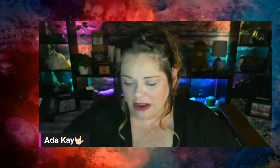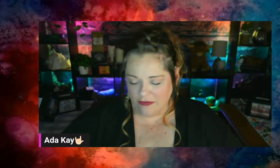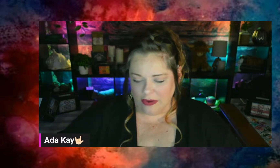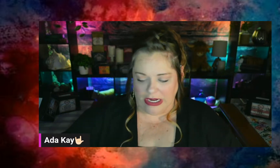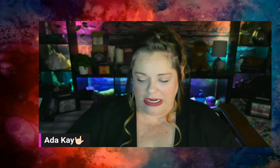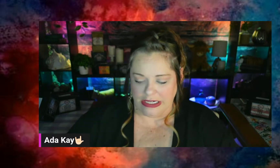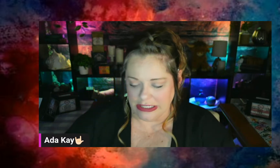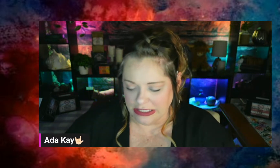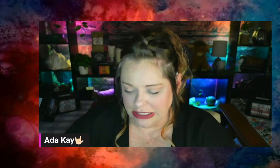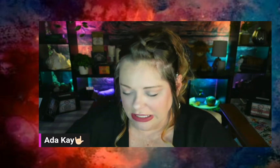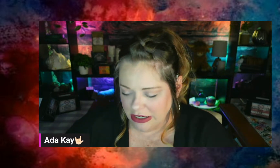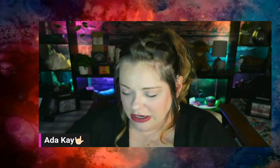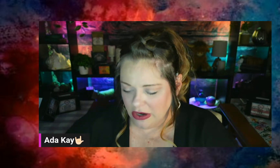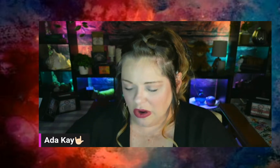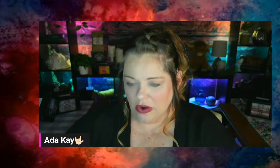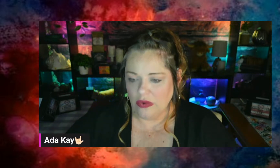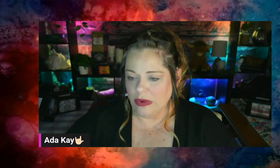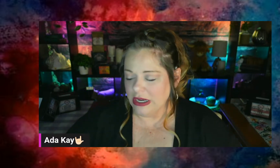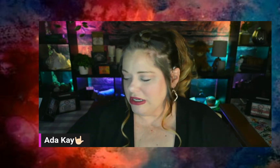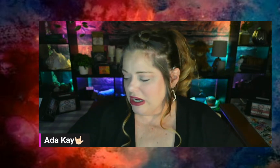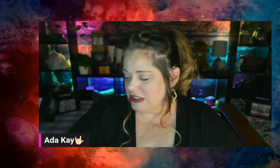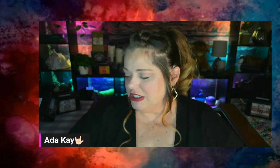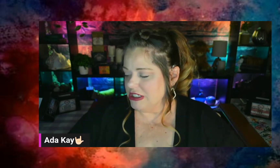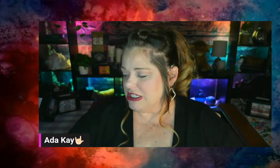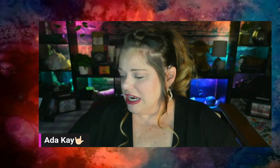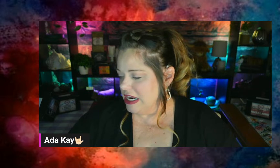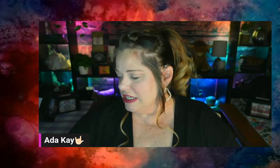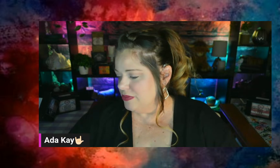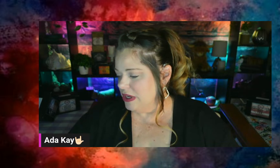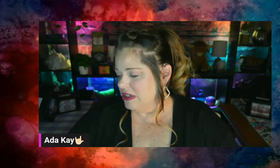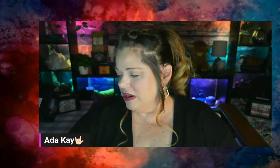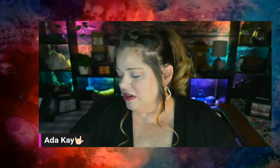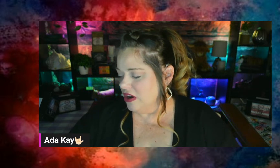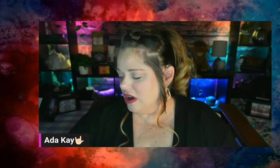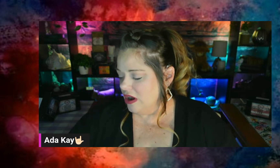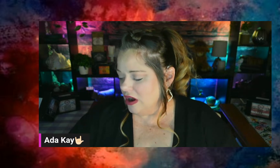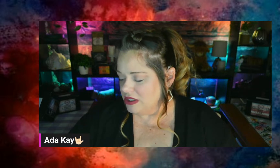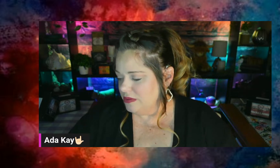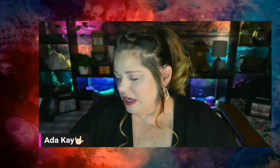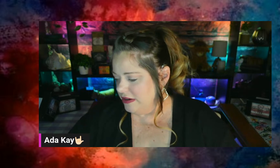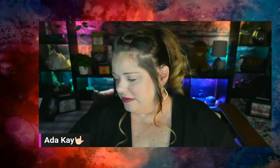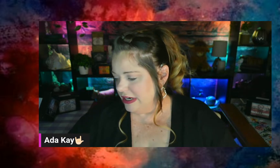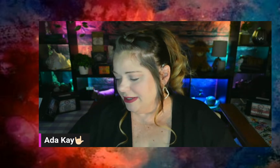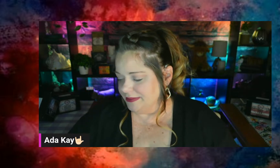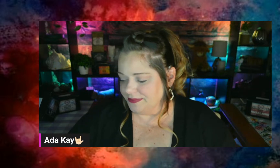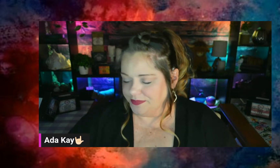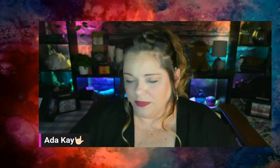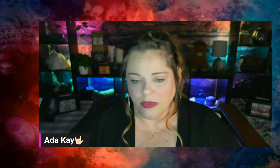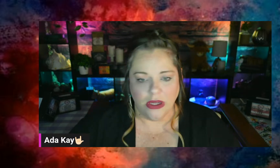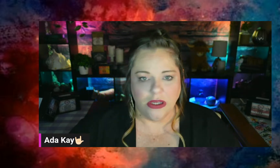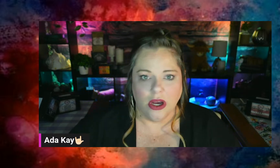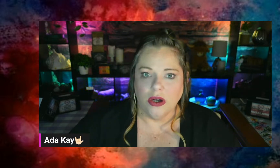Welcome, everybody. Oh my gosh, today has been an awesome day already.